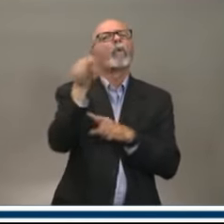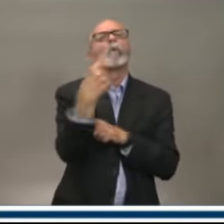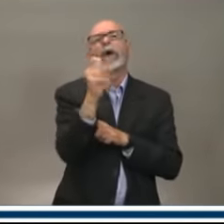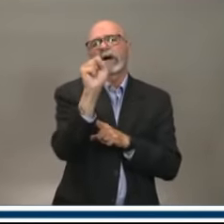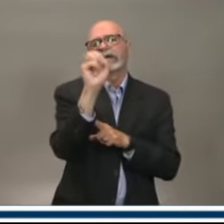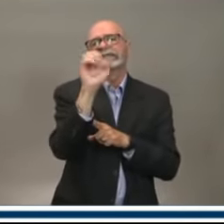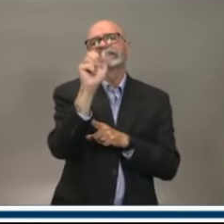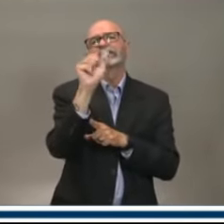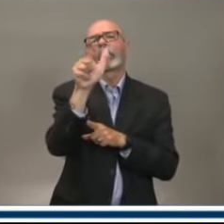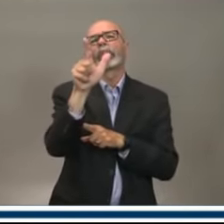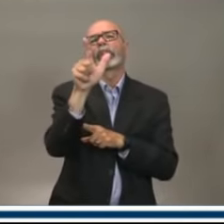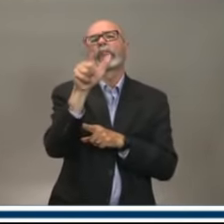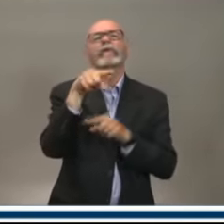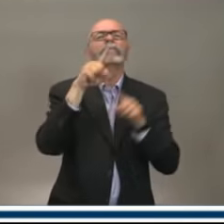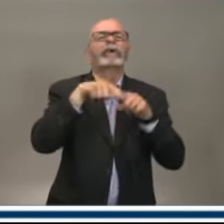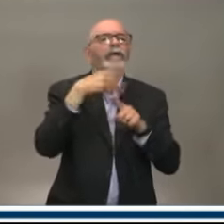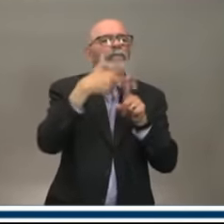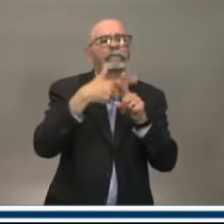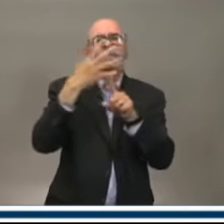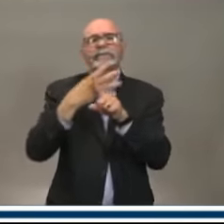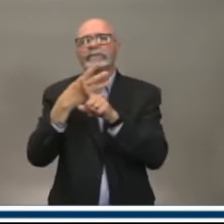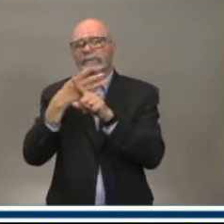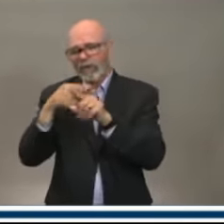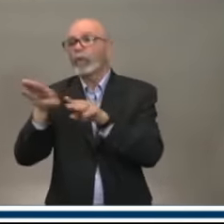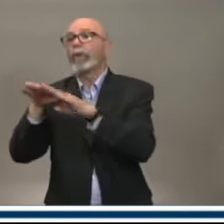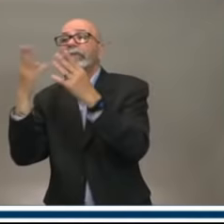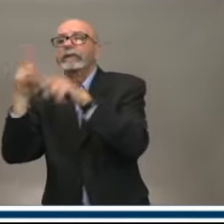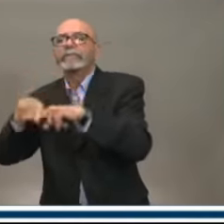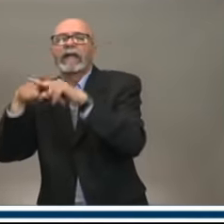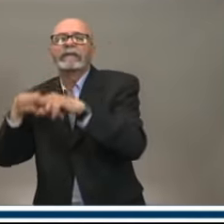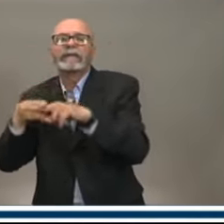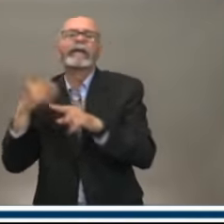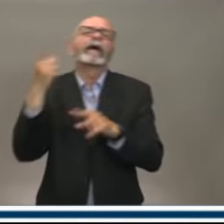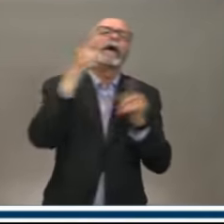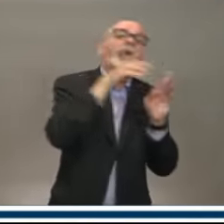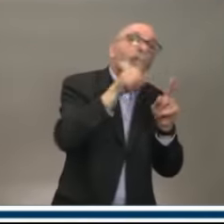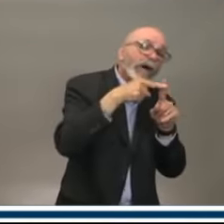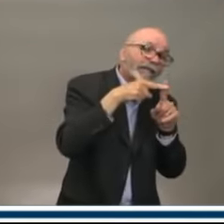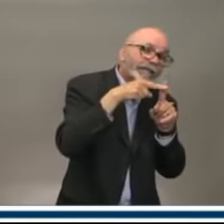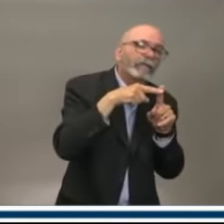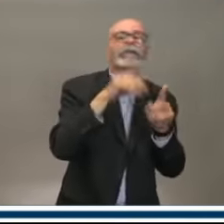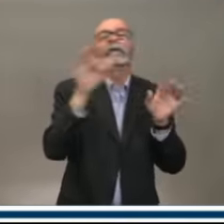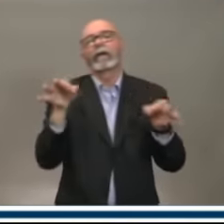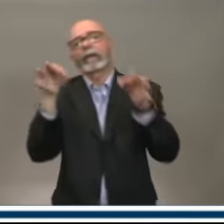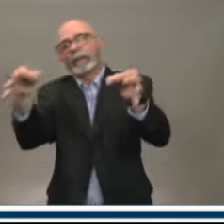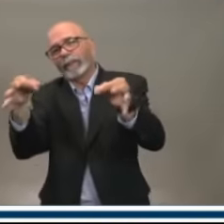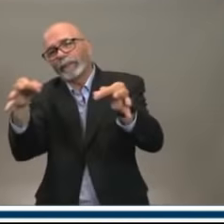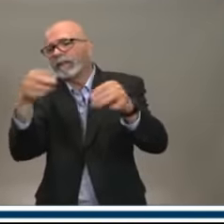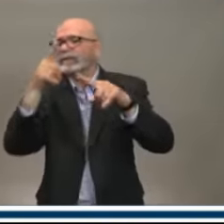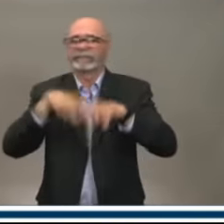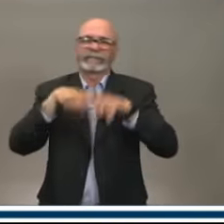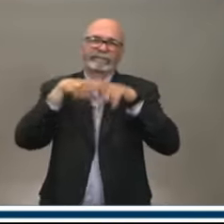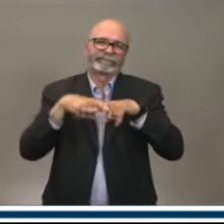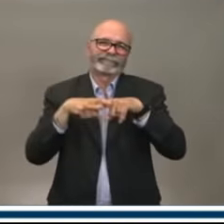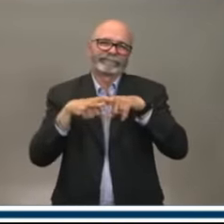it opens. We'll continue to monitor that, but departments are not